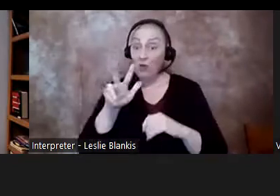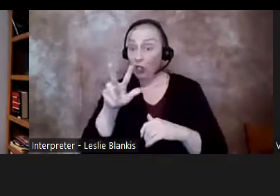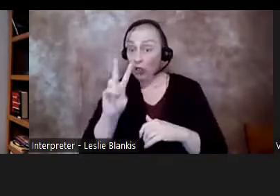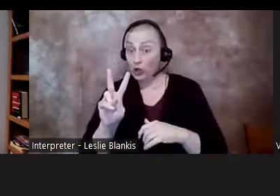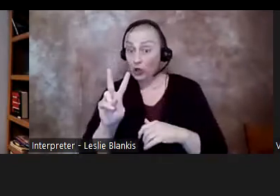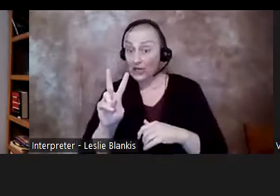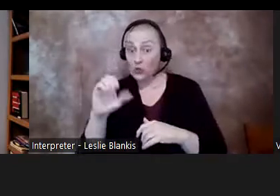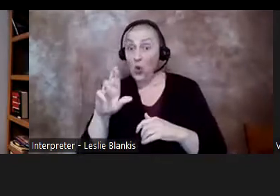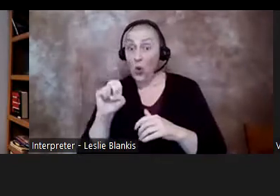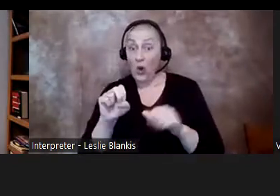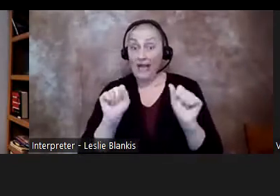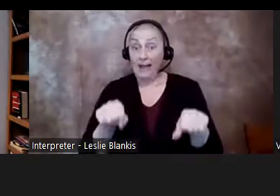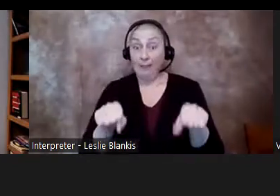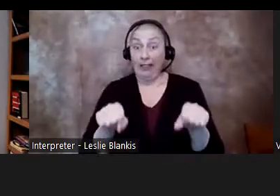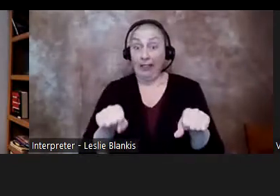capabilities tied to